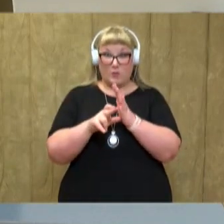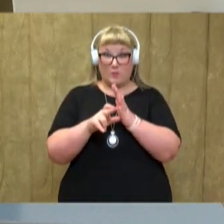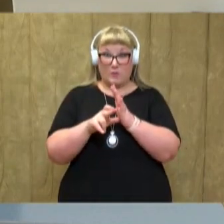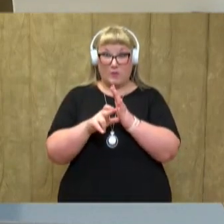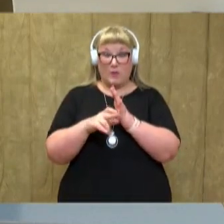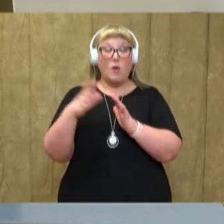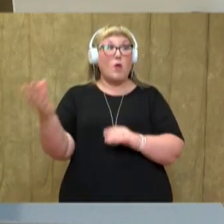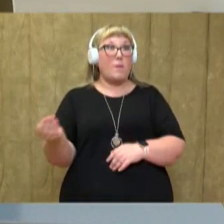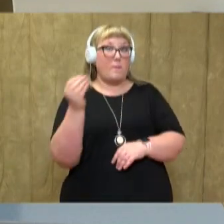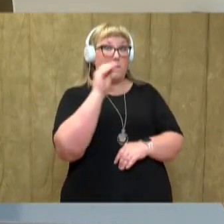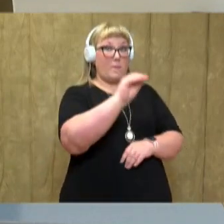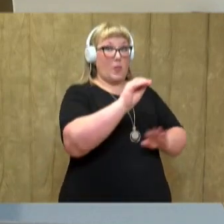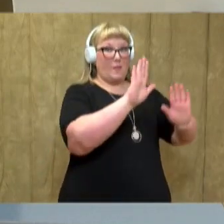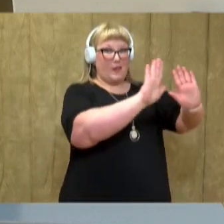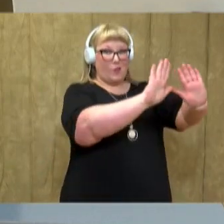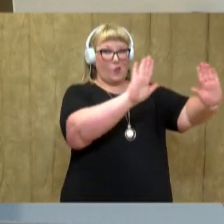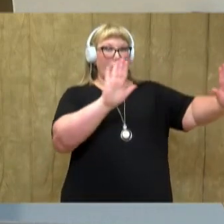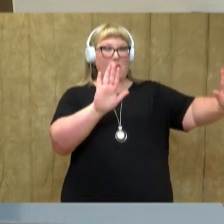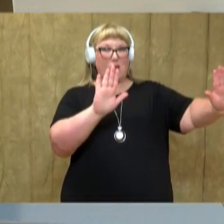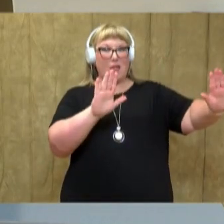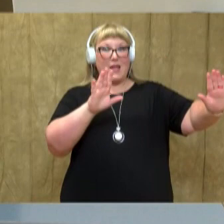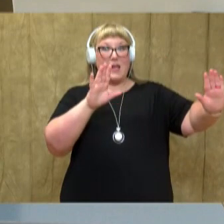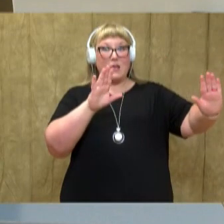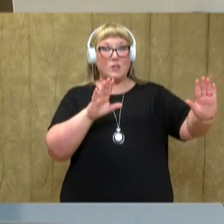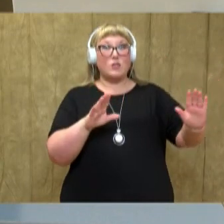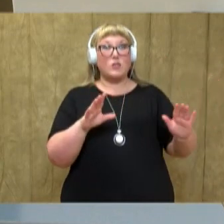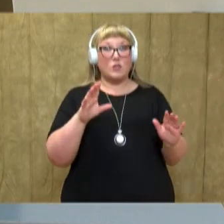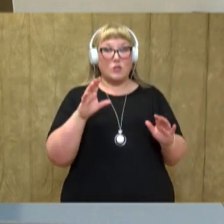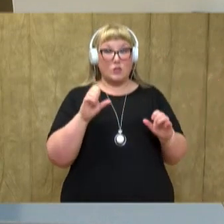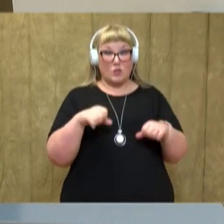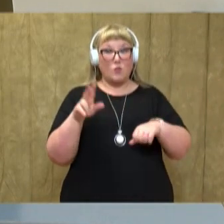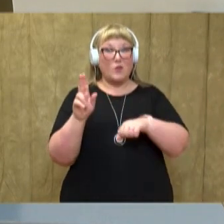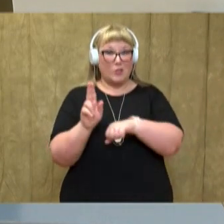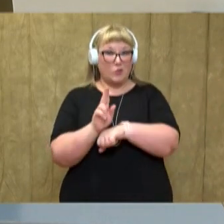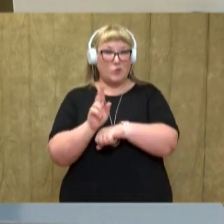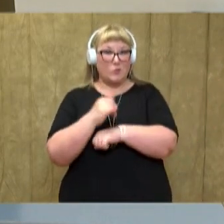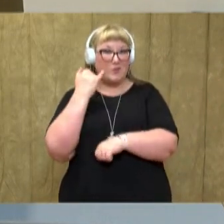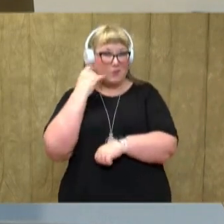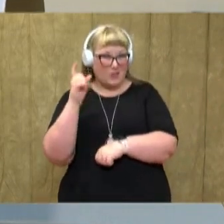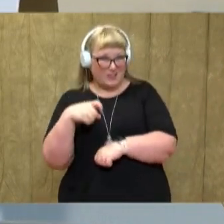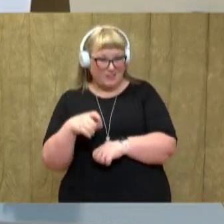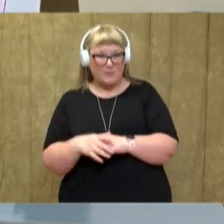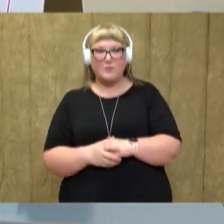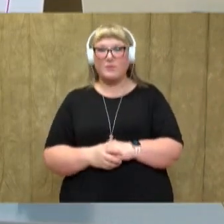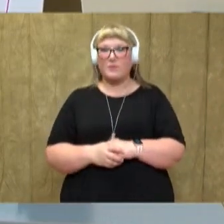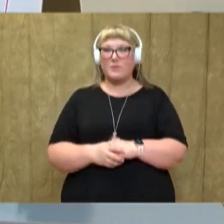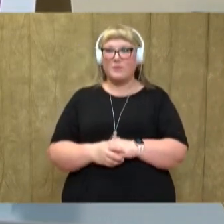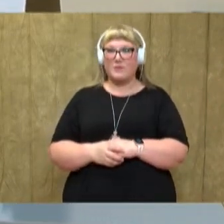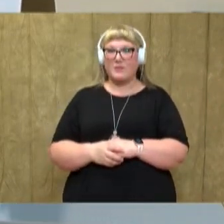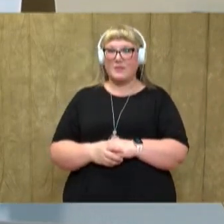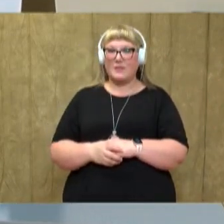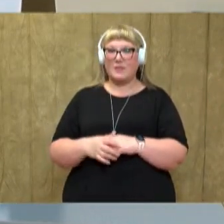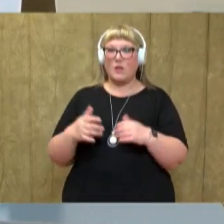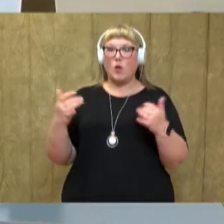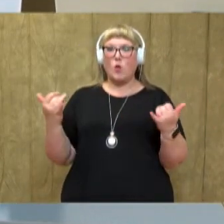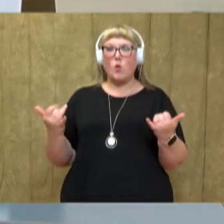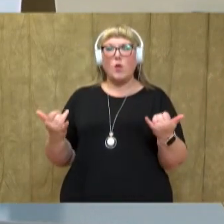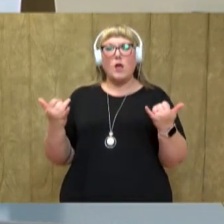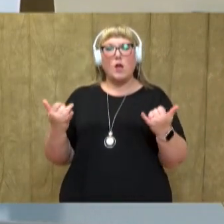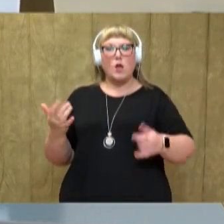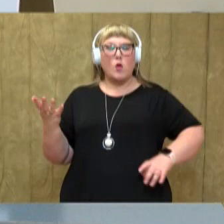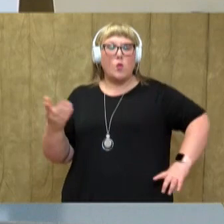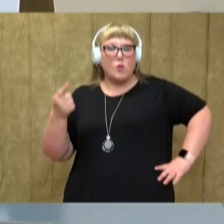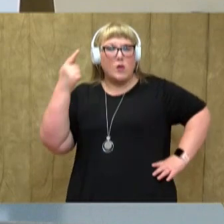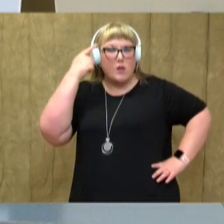and put them back on our board so we can refer to them throughout our lesson. Now, what do you think we might